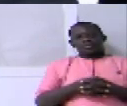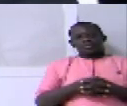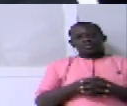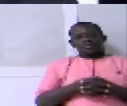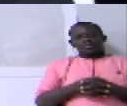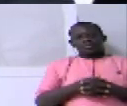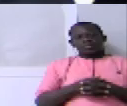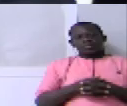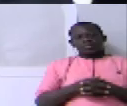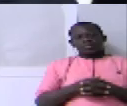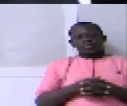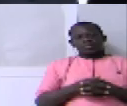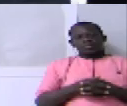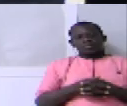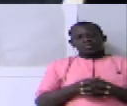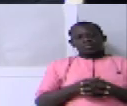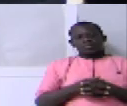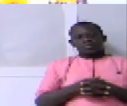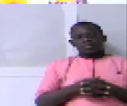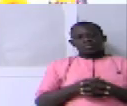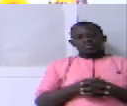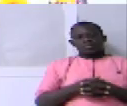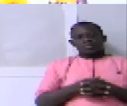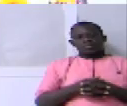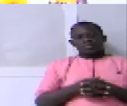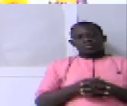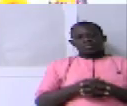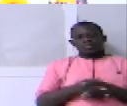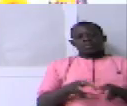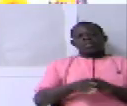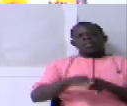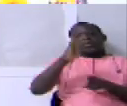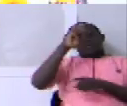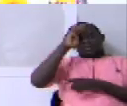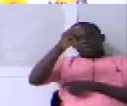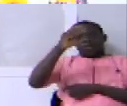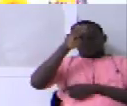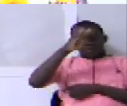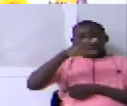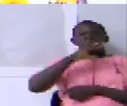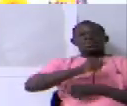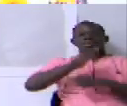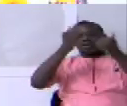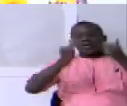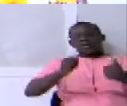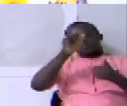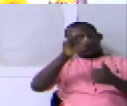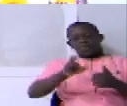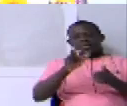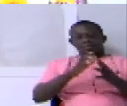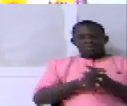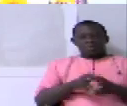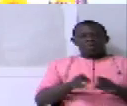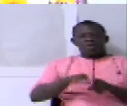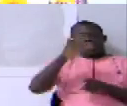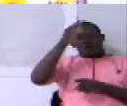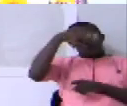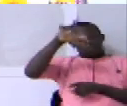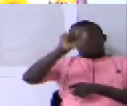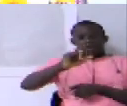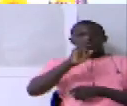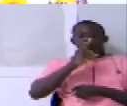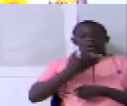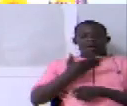ilafta memfola sai nkawle la moy. Thank you very much, Mr. Chairman. Akoy numbara chairman. Commissioners